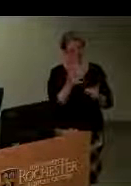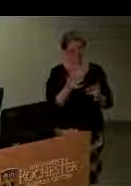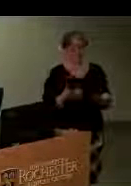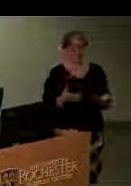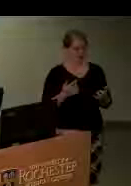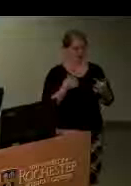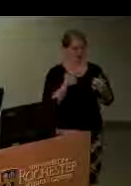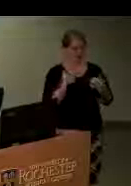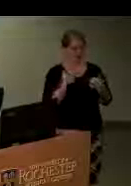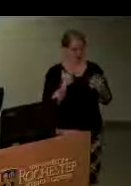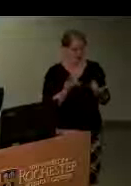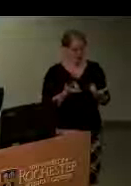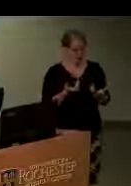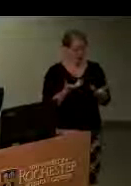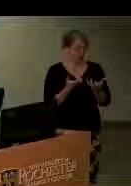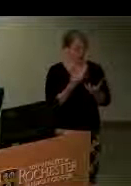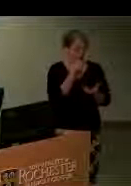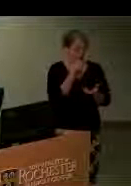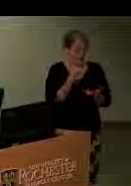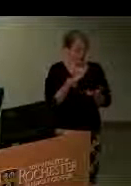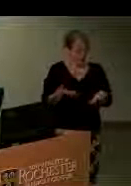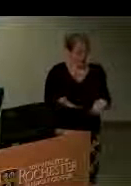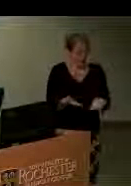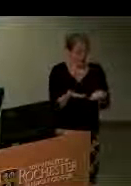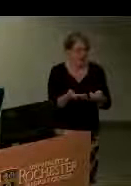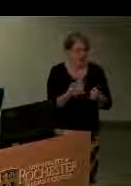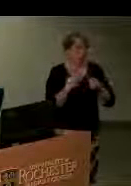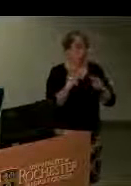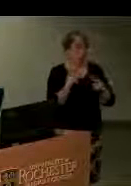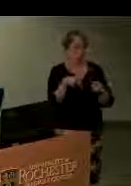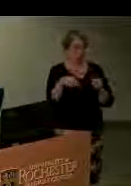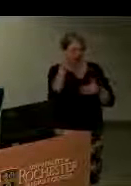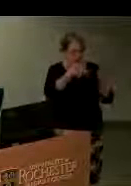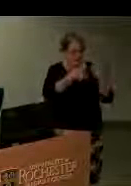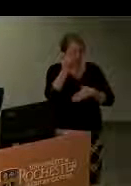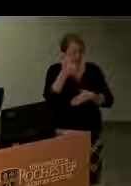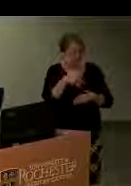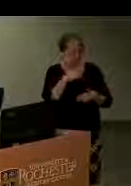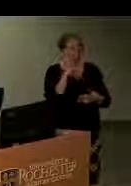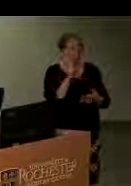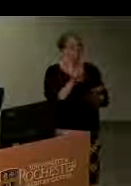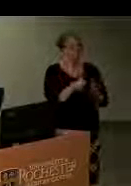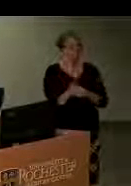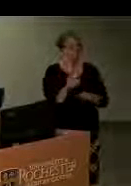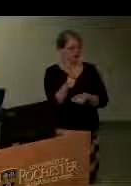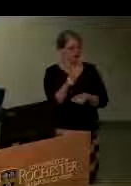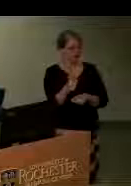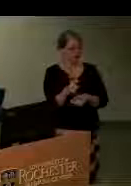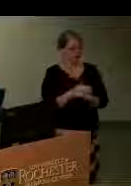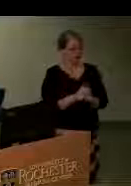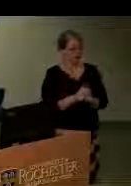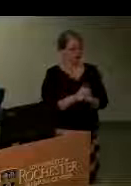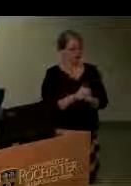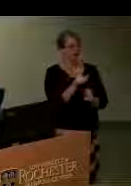you would keep feeding them and were unaware of their inevitable death. The other thing he thought was different about